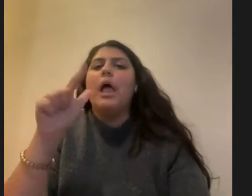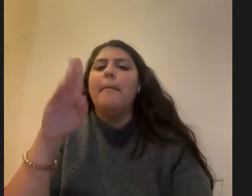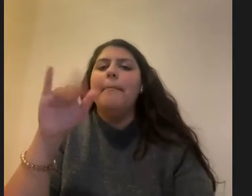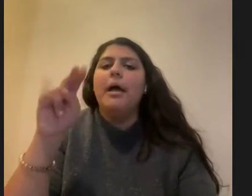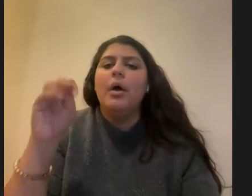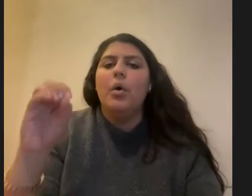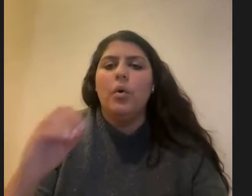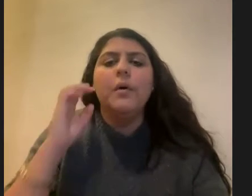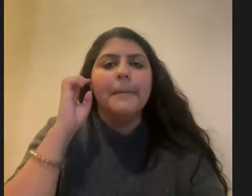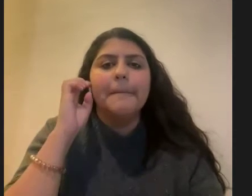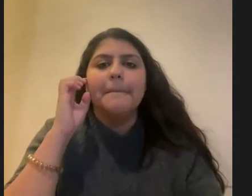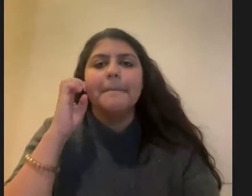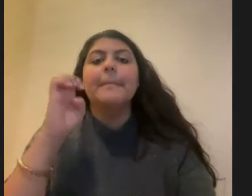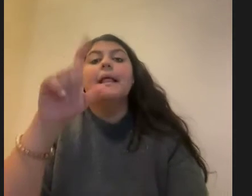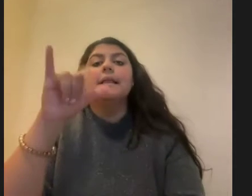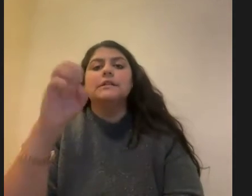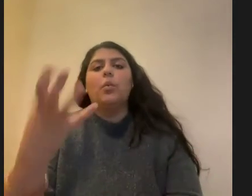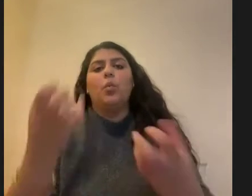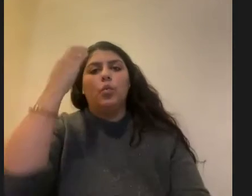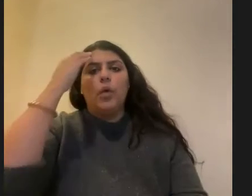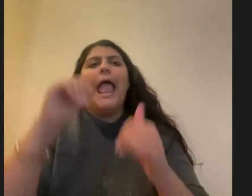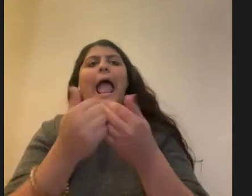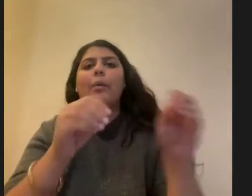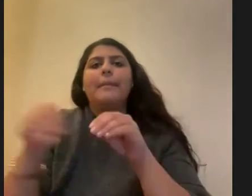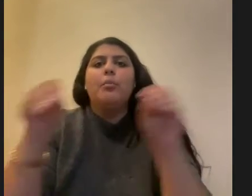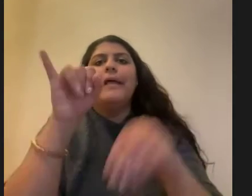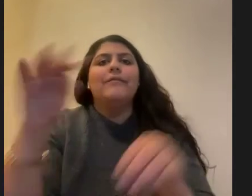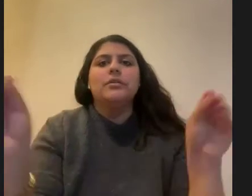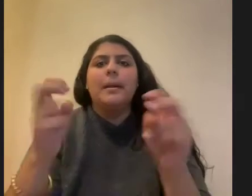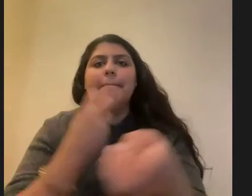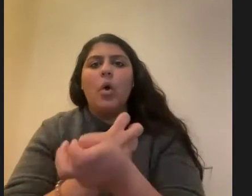Sweet. Elise wants to know, how does an octopus move if it has no bones?